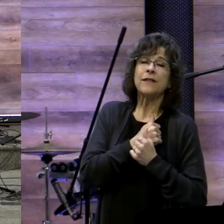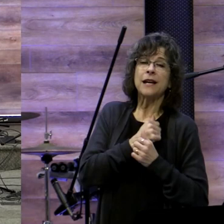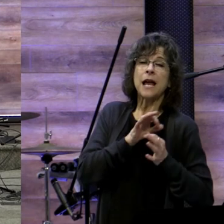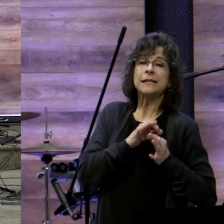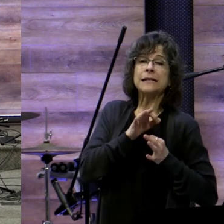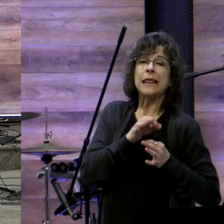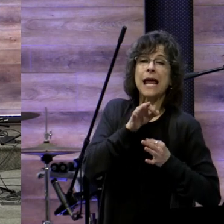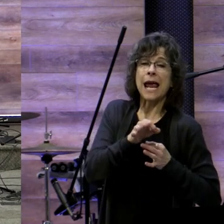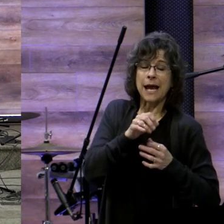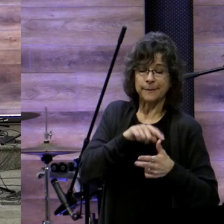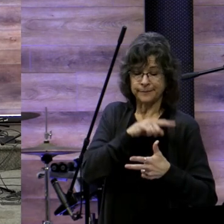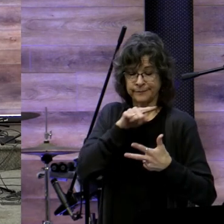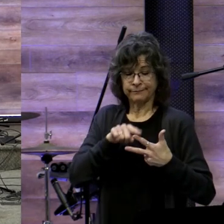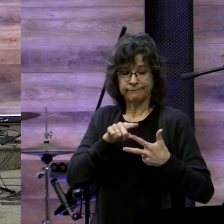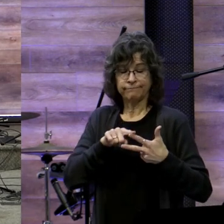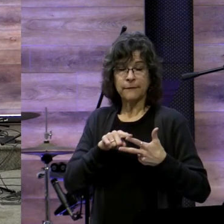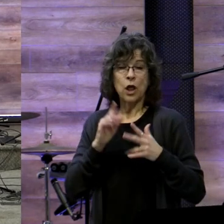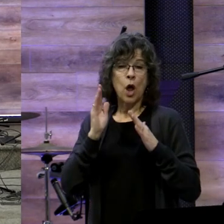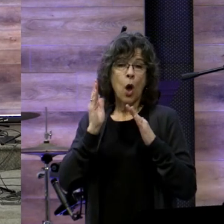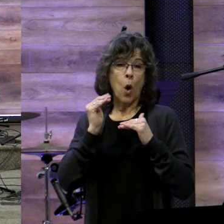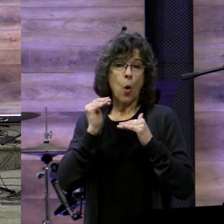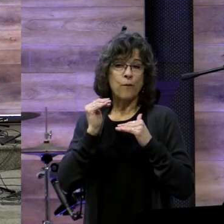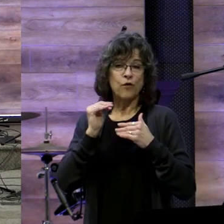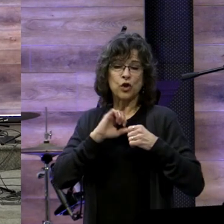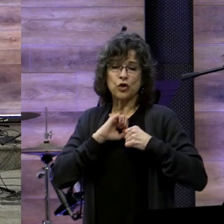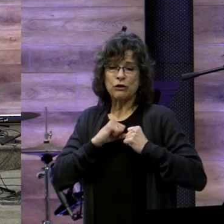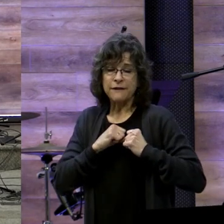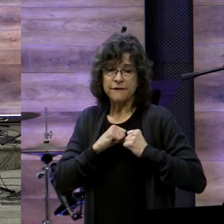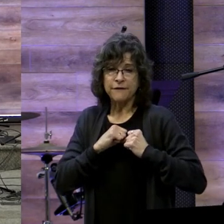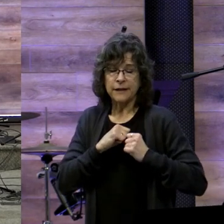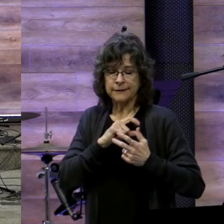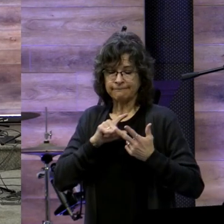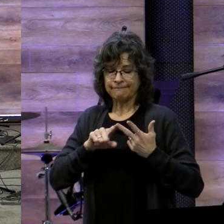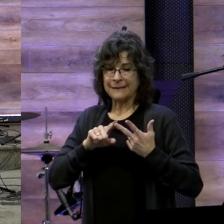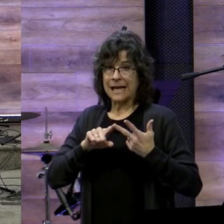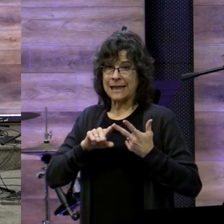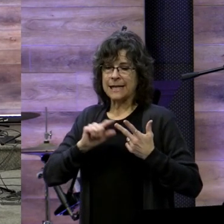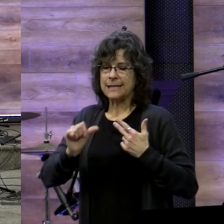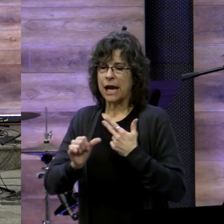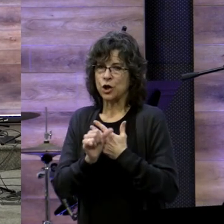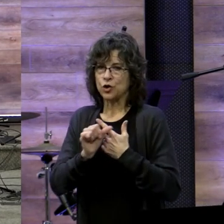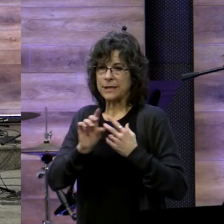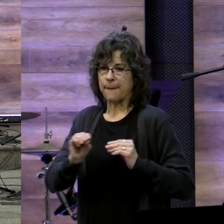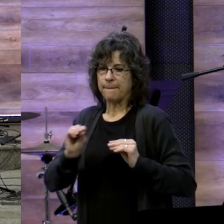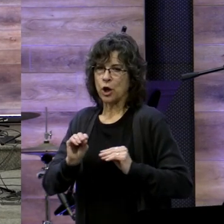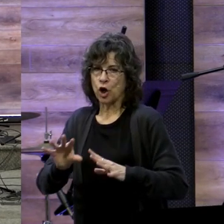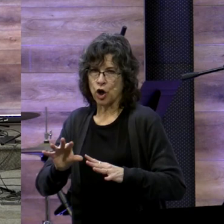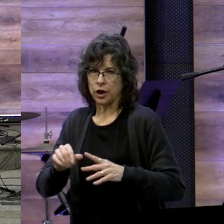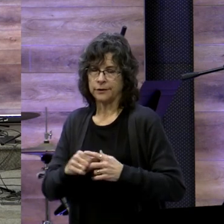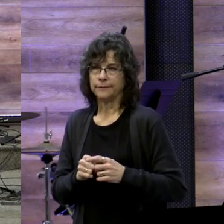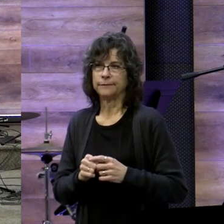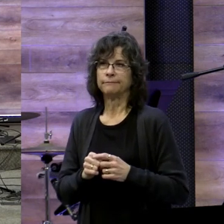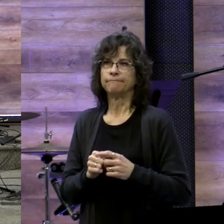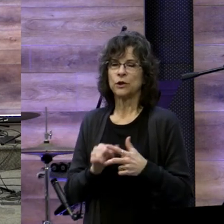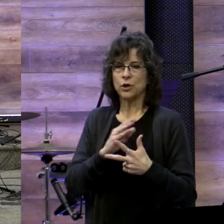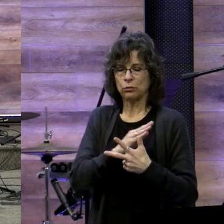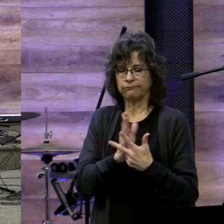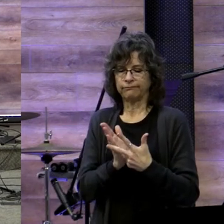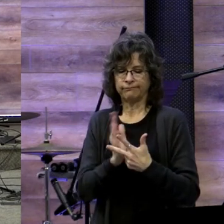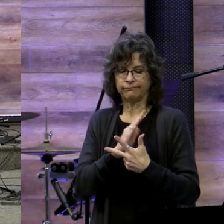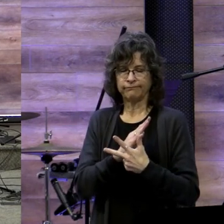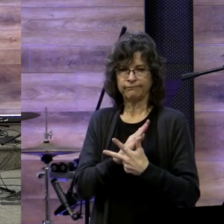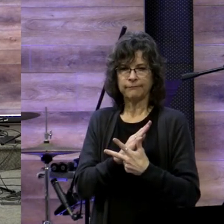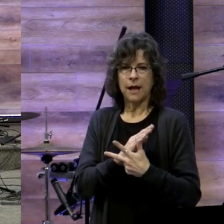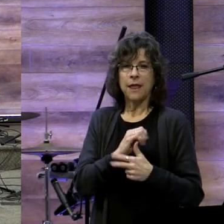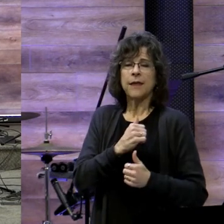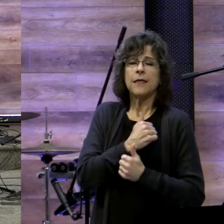verses 17 to 37. And Act 3 is the dangerous miracle, verse 38 to 44. So the loving delay,